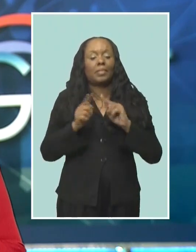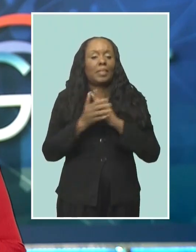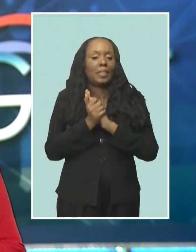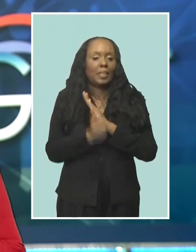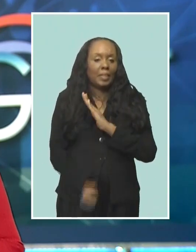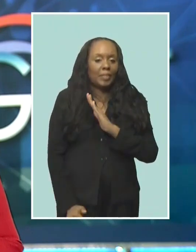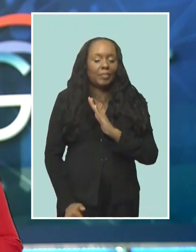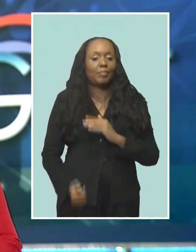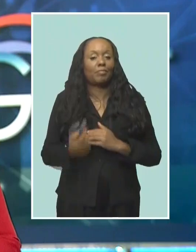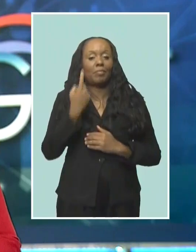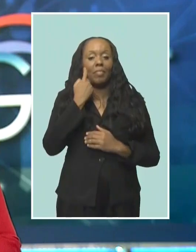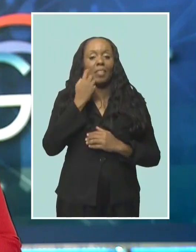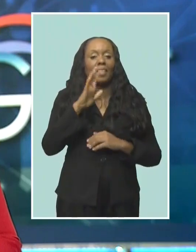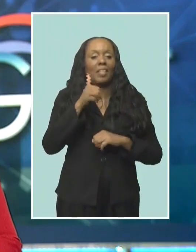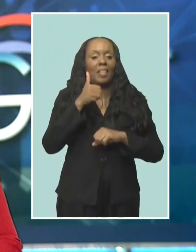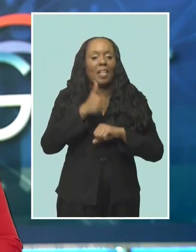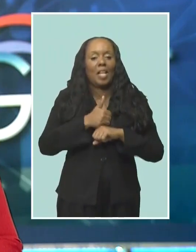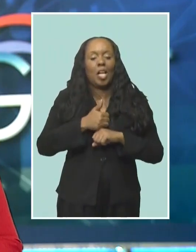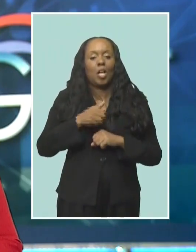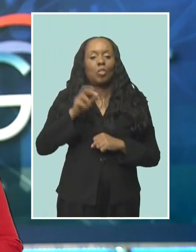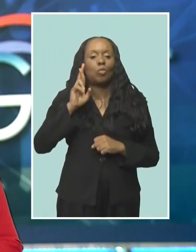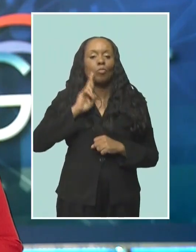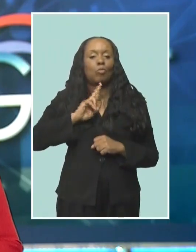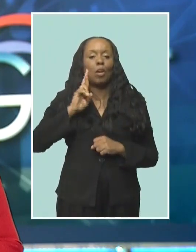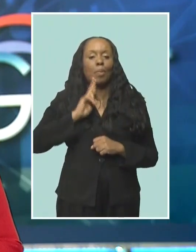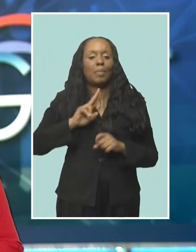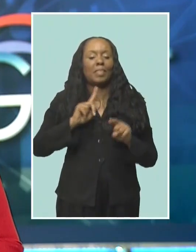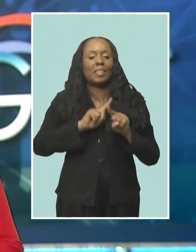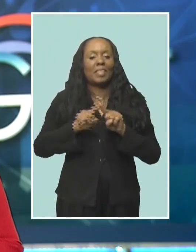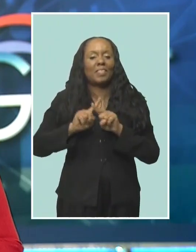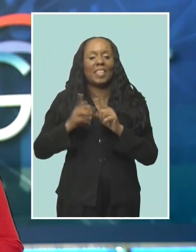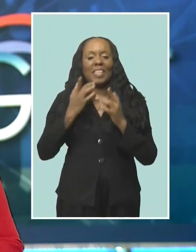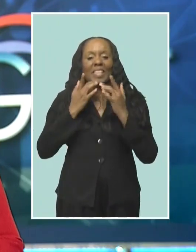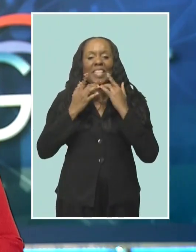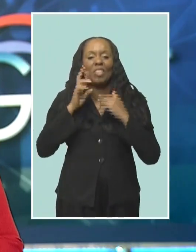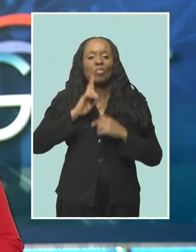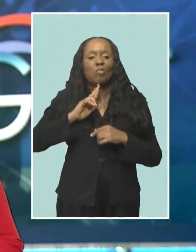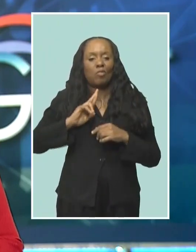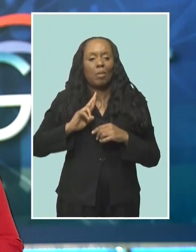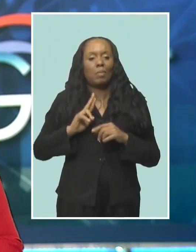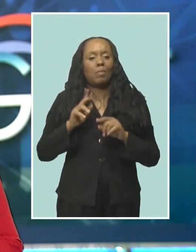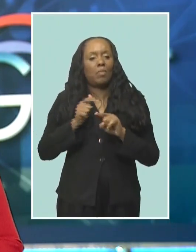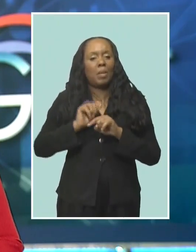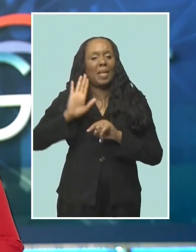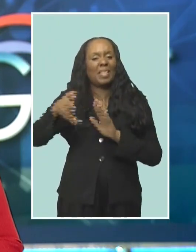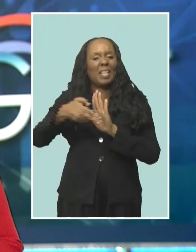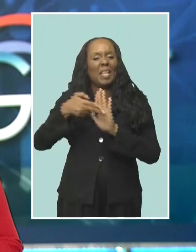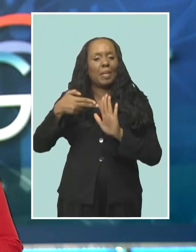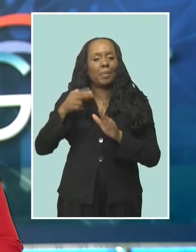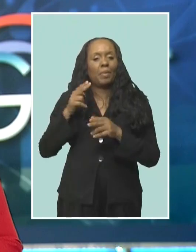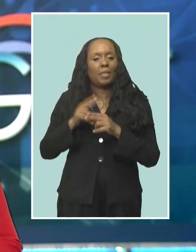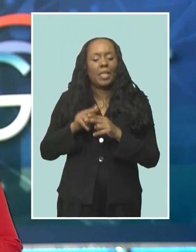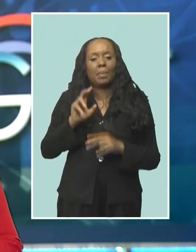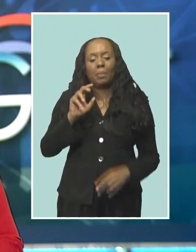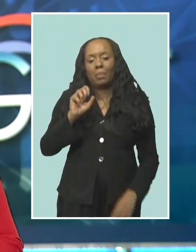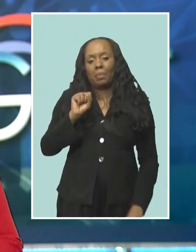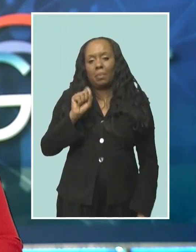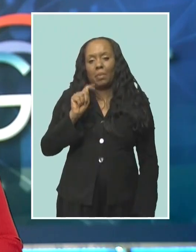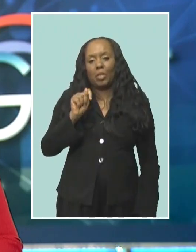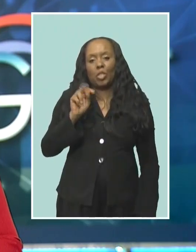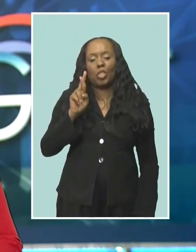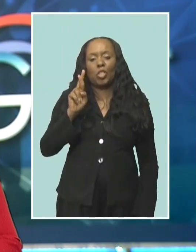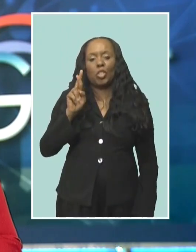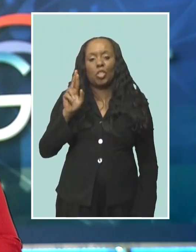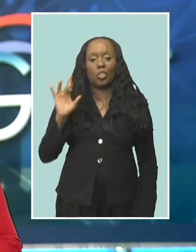the latest launch of a line of rums under the Straight Vibes label. The product was birthed in Trinidad and Tobago, but